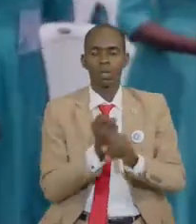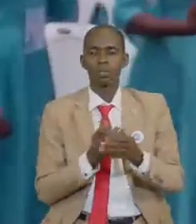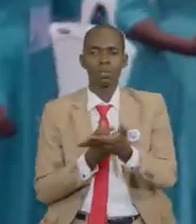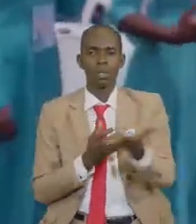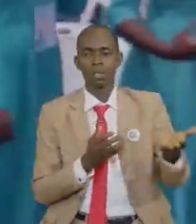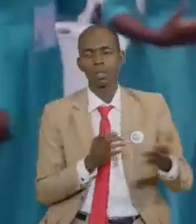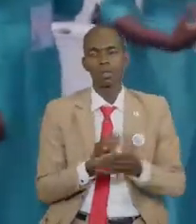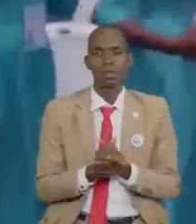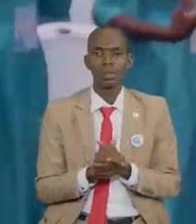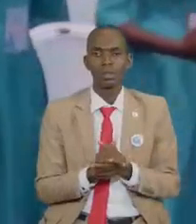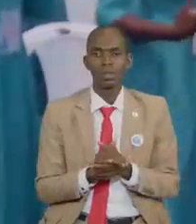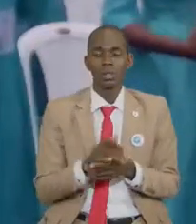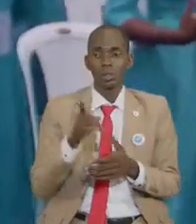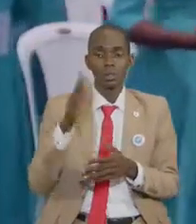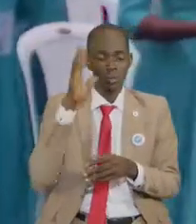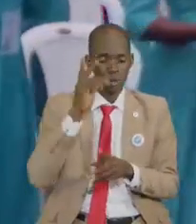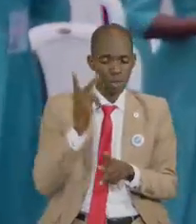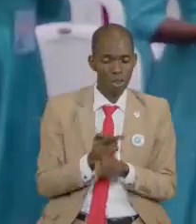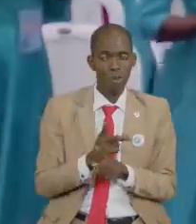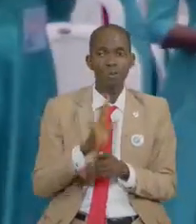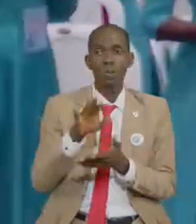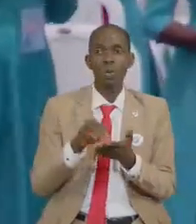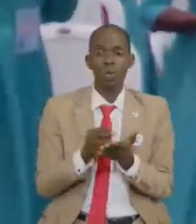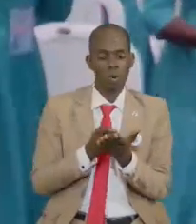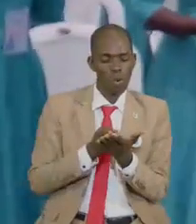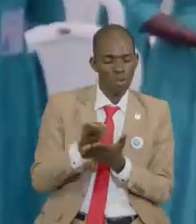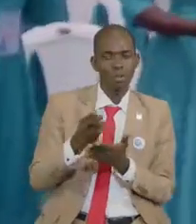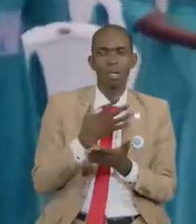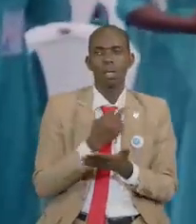You retain your honesty and holiness.